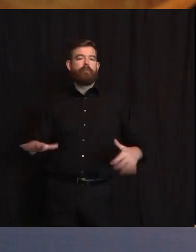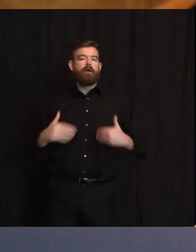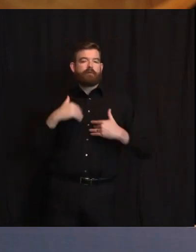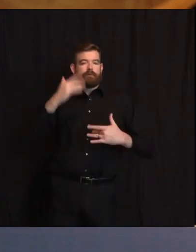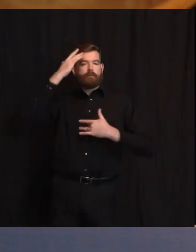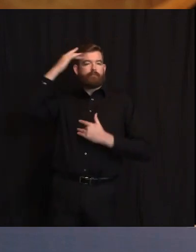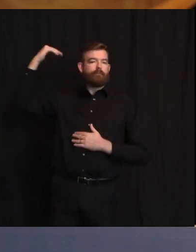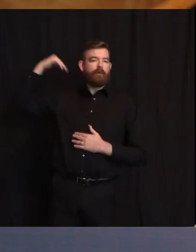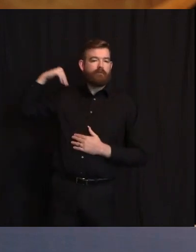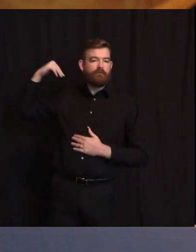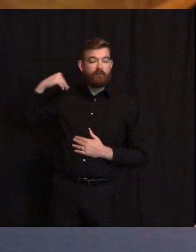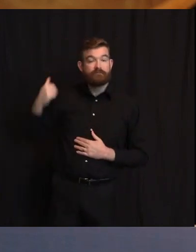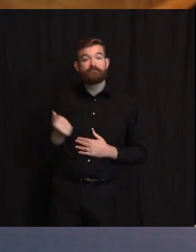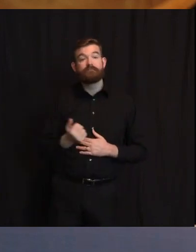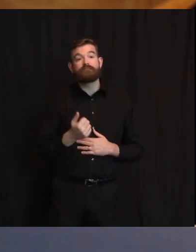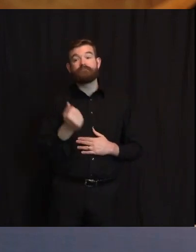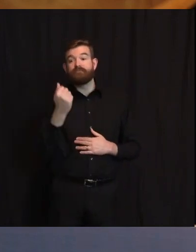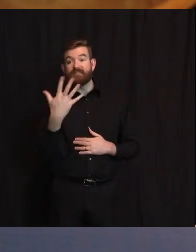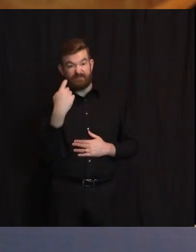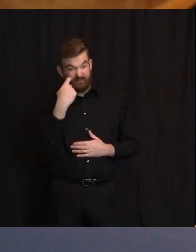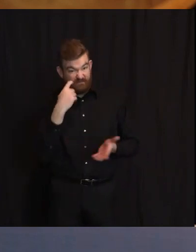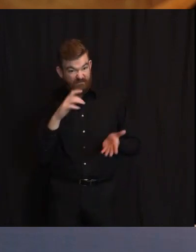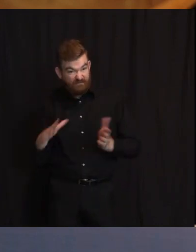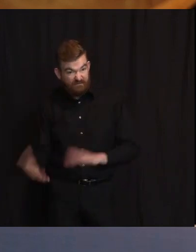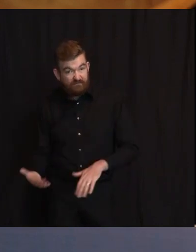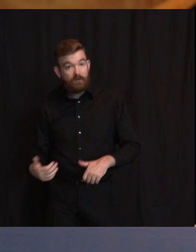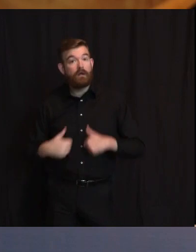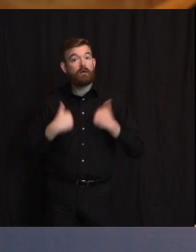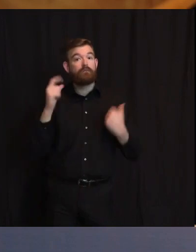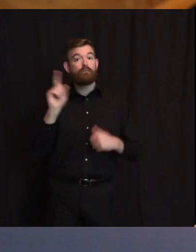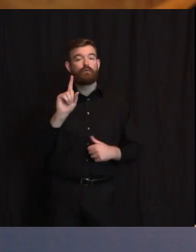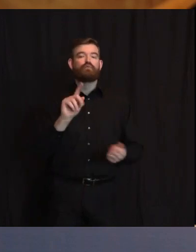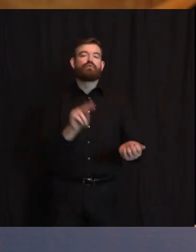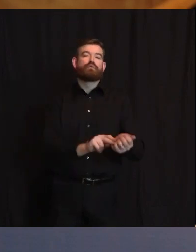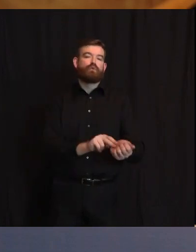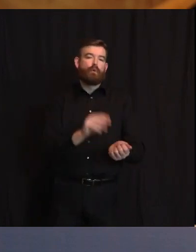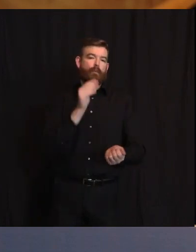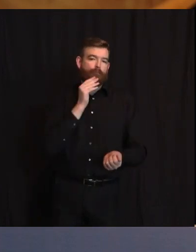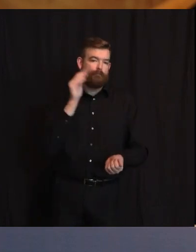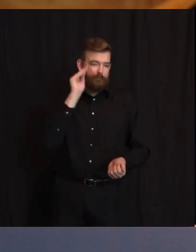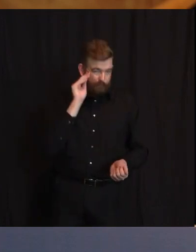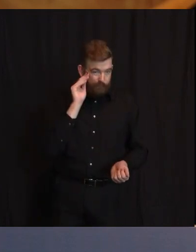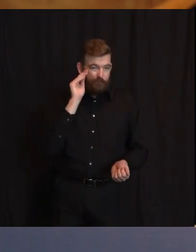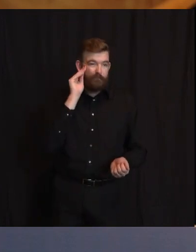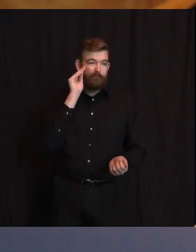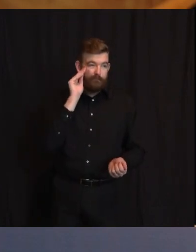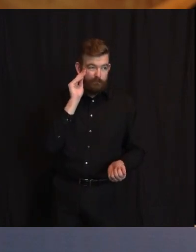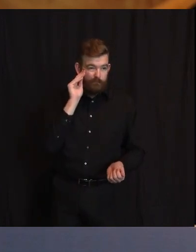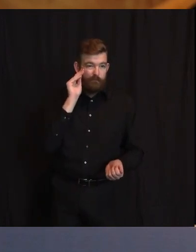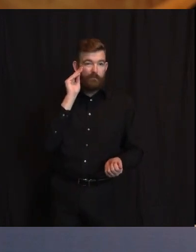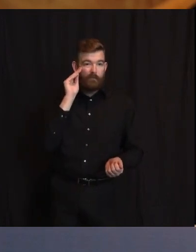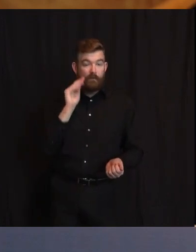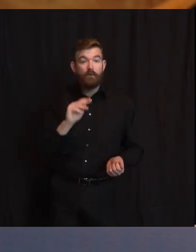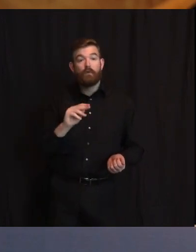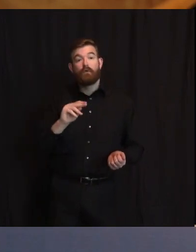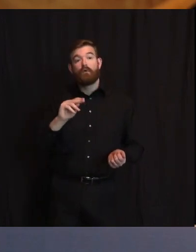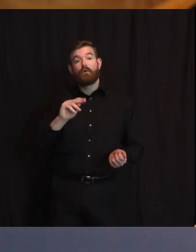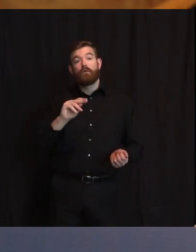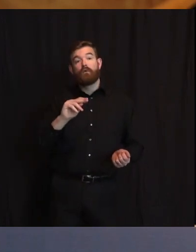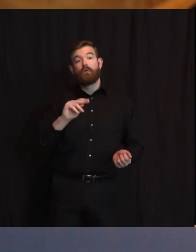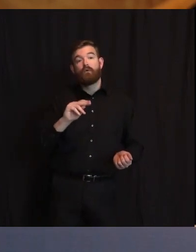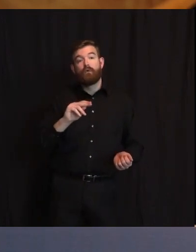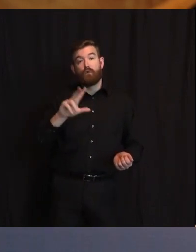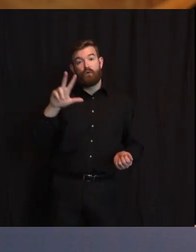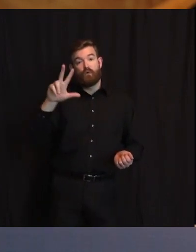these new deaths were residents of long-term care facilities. There are 305 long-term care facilities